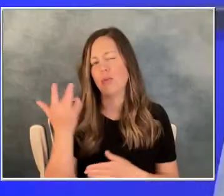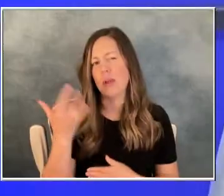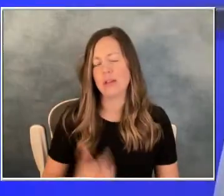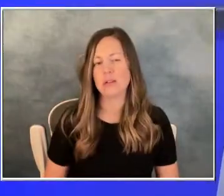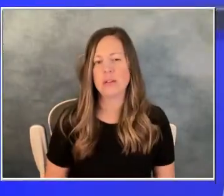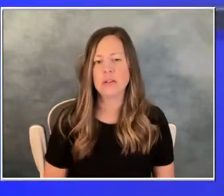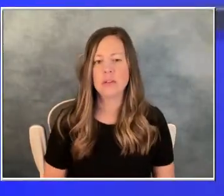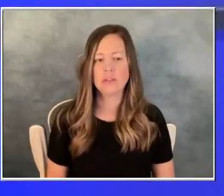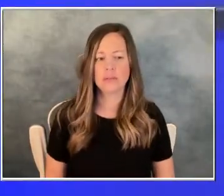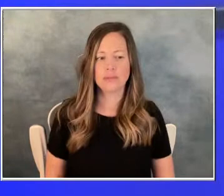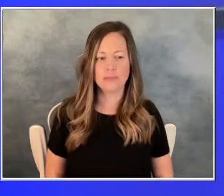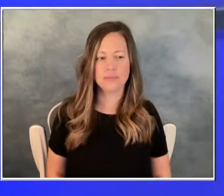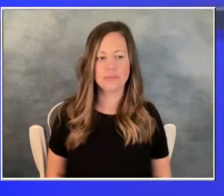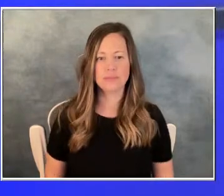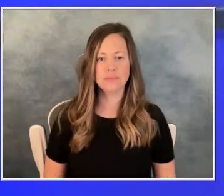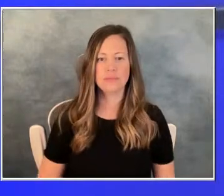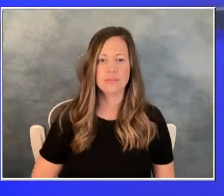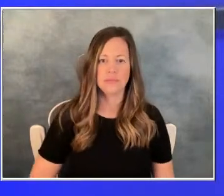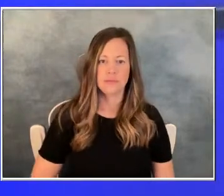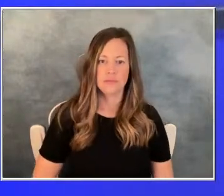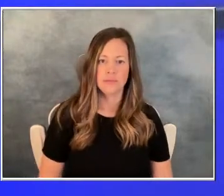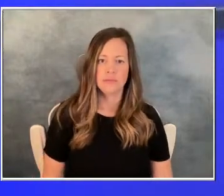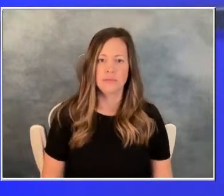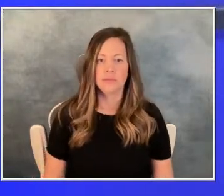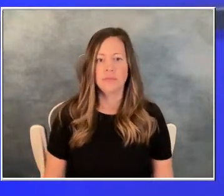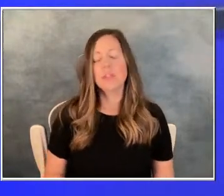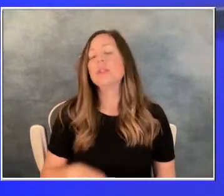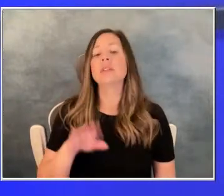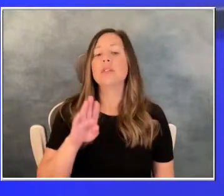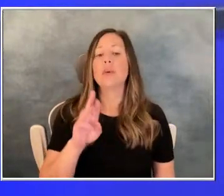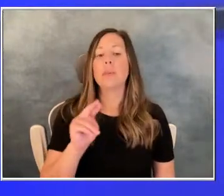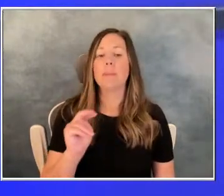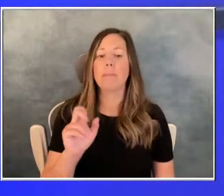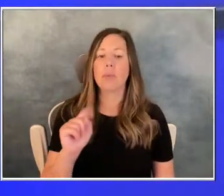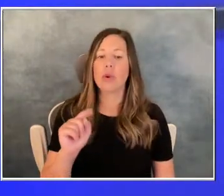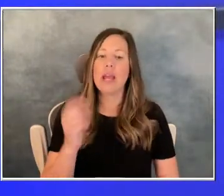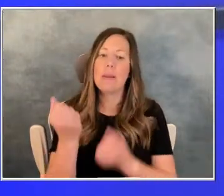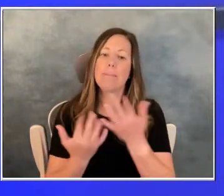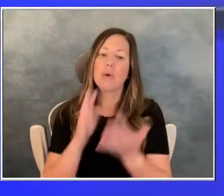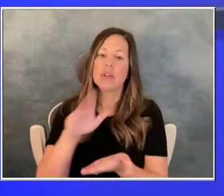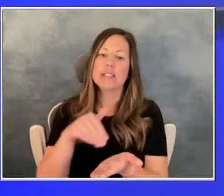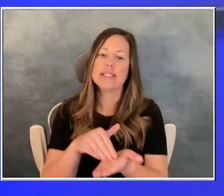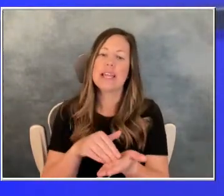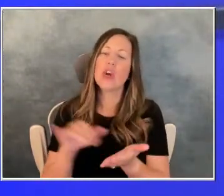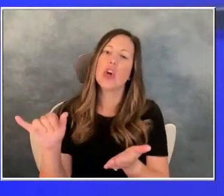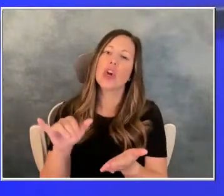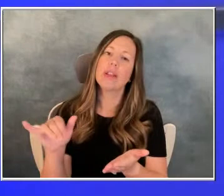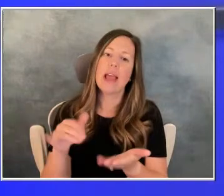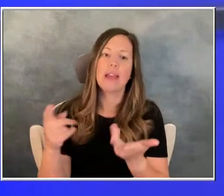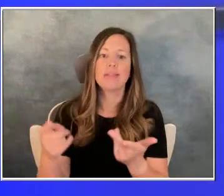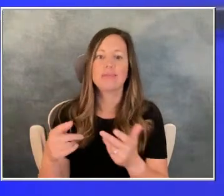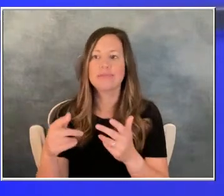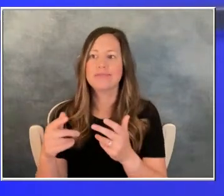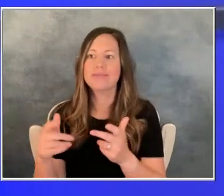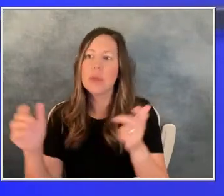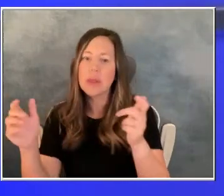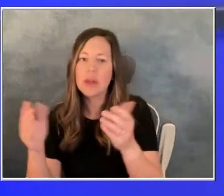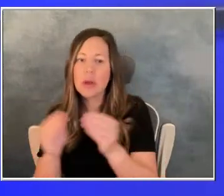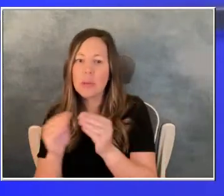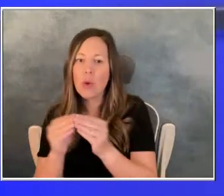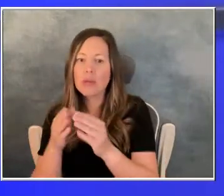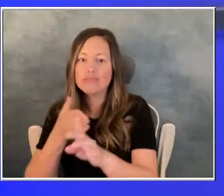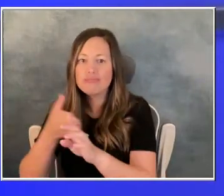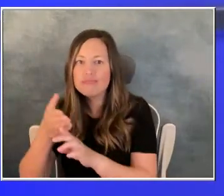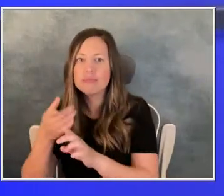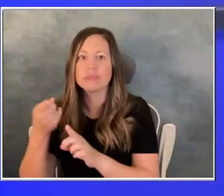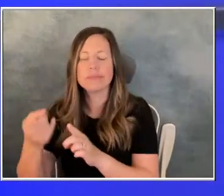at KU Hospital, Burnett Burn Center is kind of the tertiary care burn unit. We are nationally verified